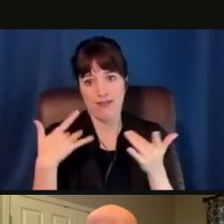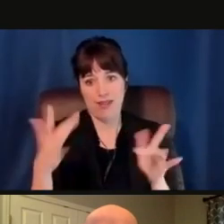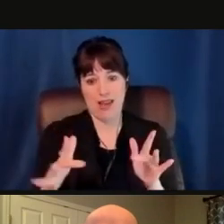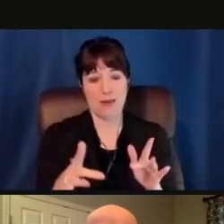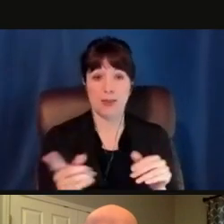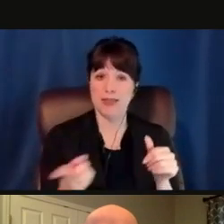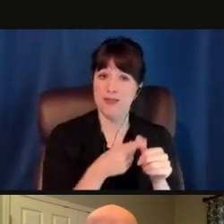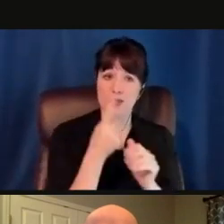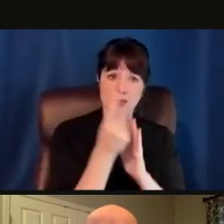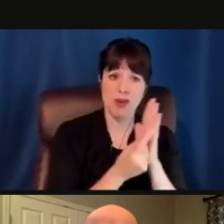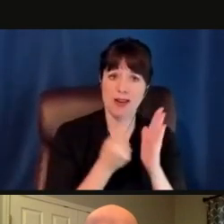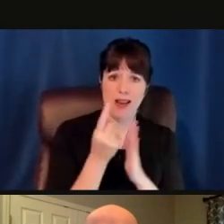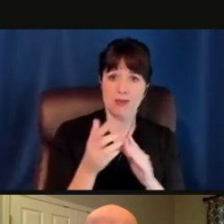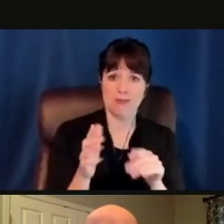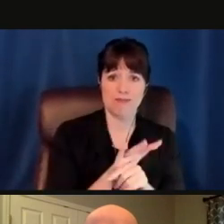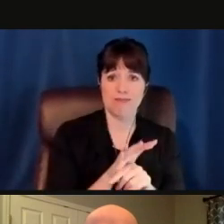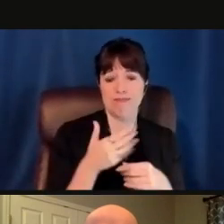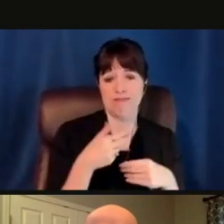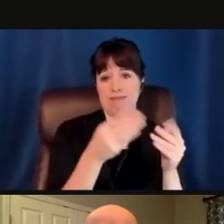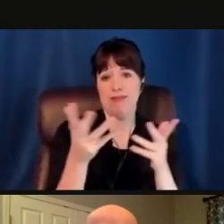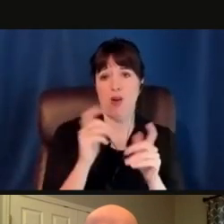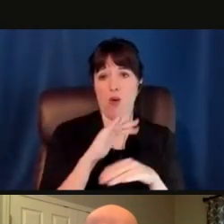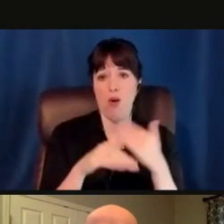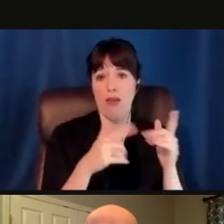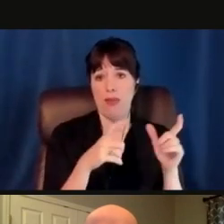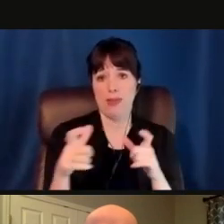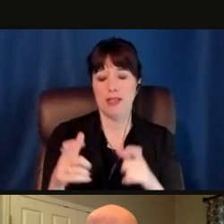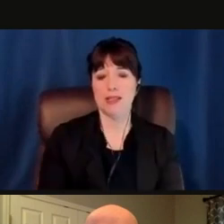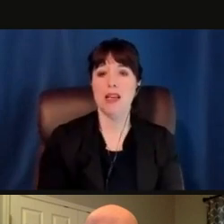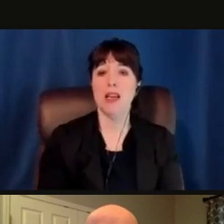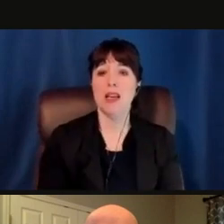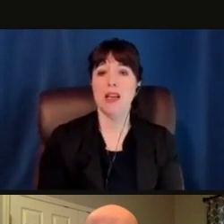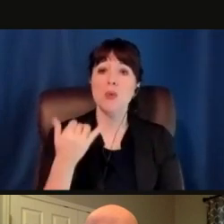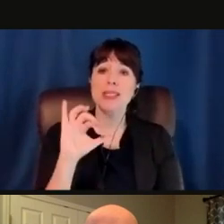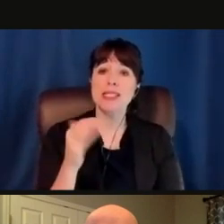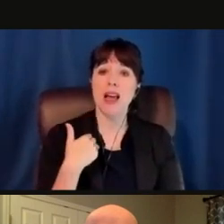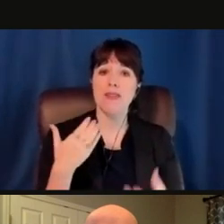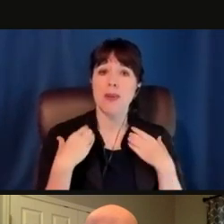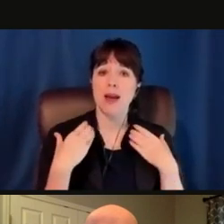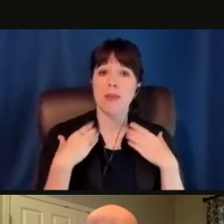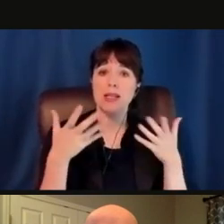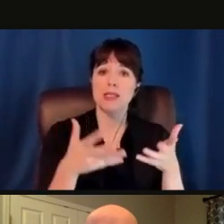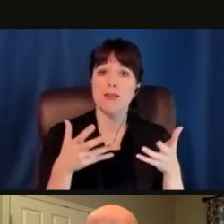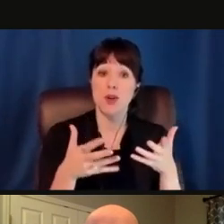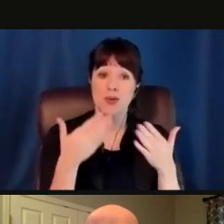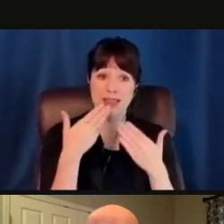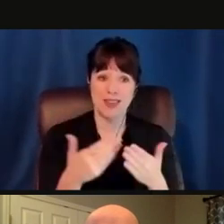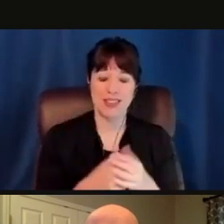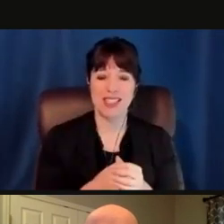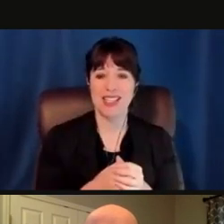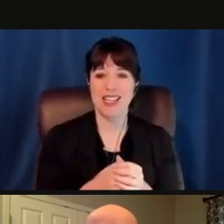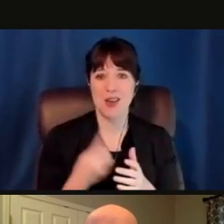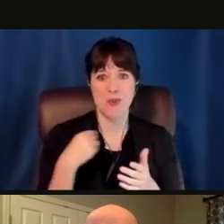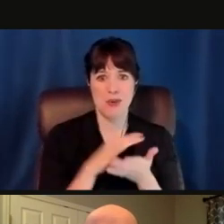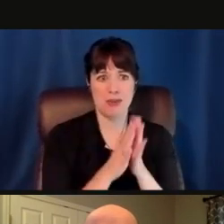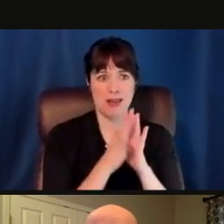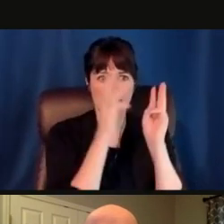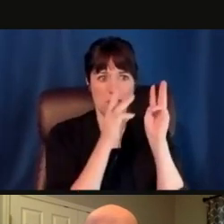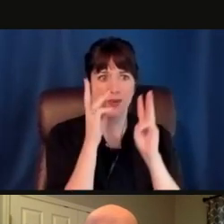disappeared within the first hour. We actually still have backpacks that are left over, thankfully. We were getting worried that we